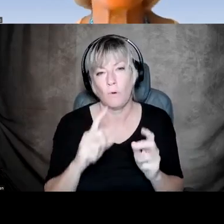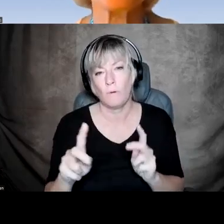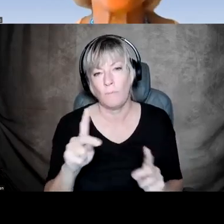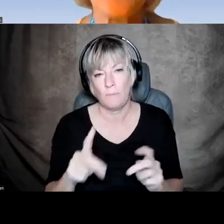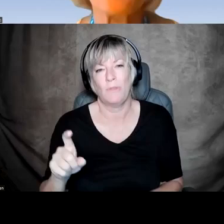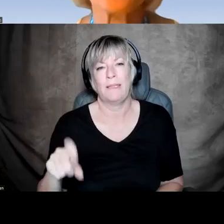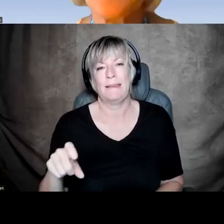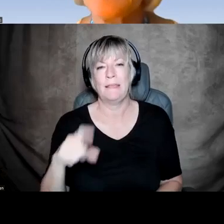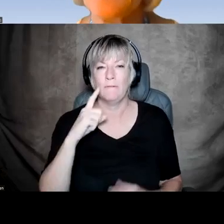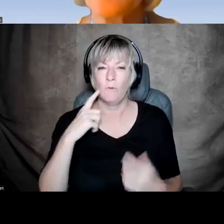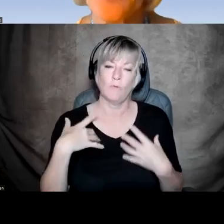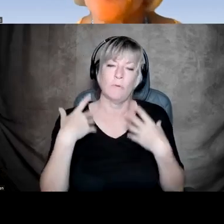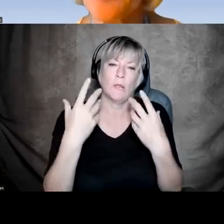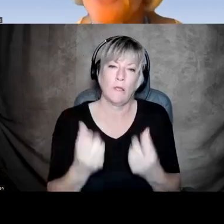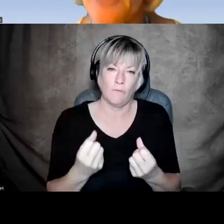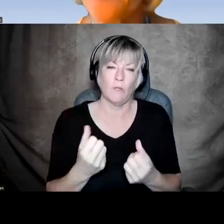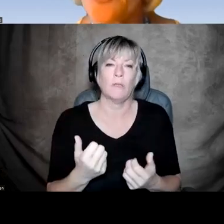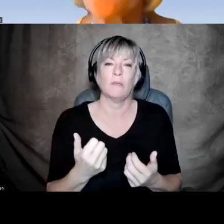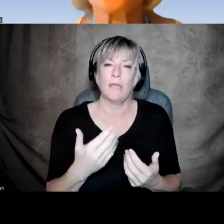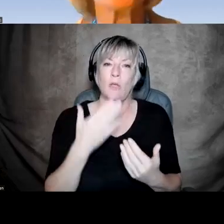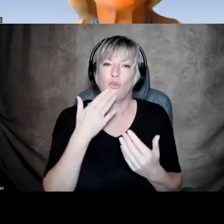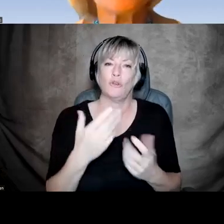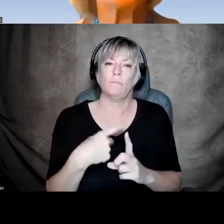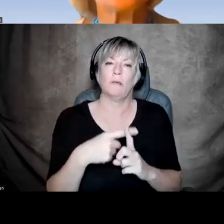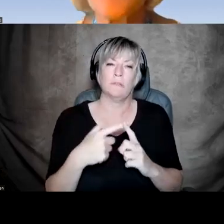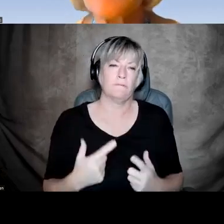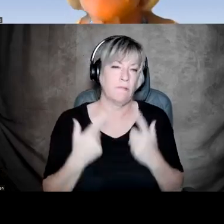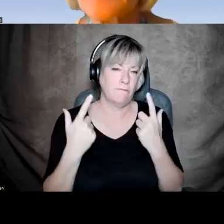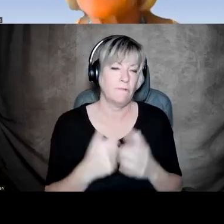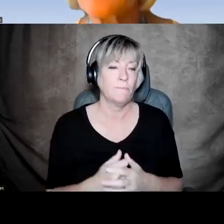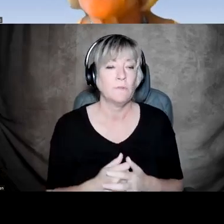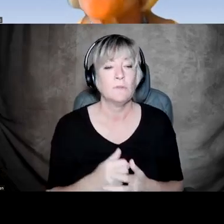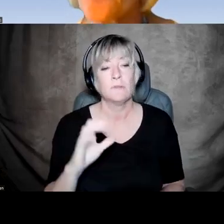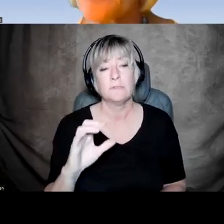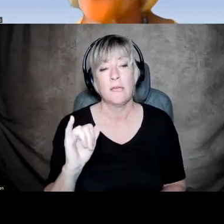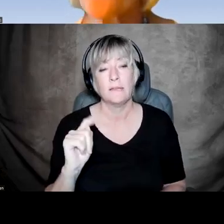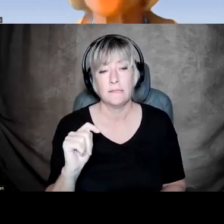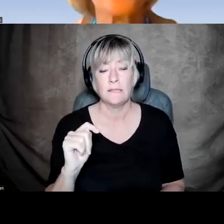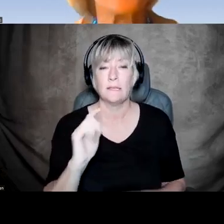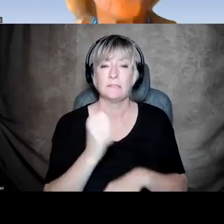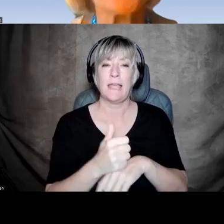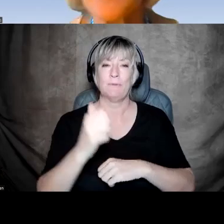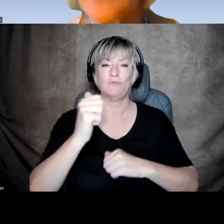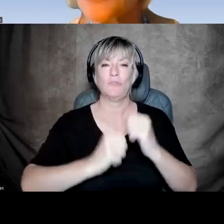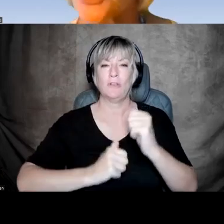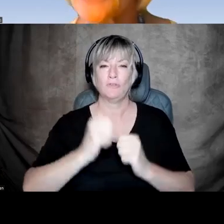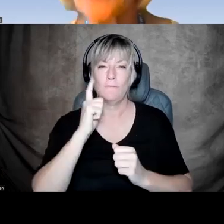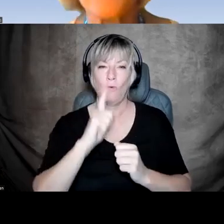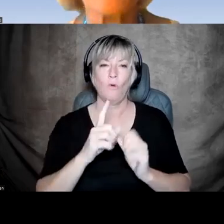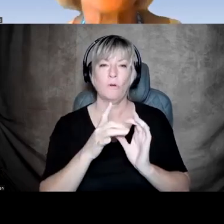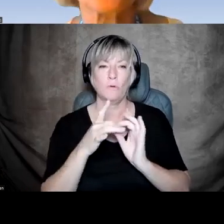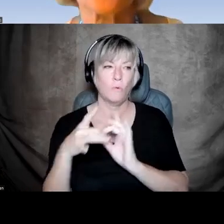for healthy, vibrant lives. So what I love is CIT gives the framework for that coordination